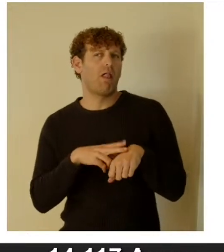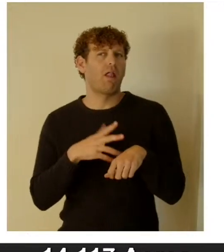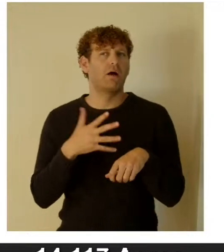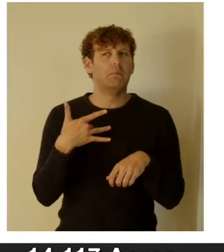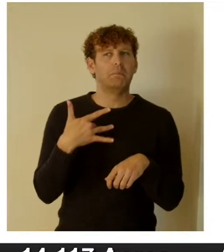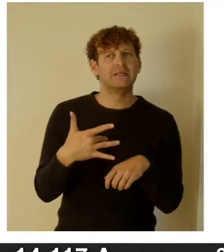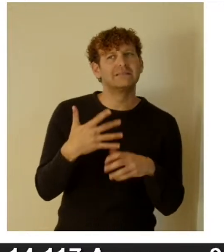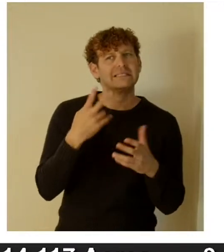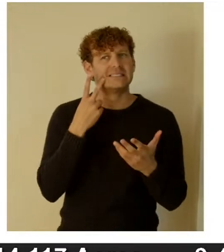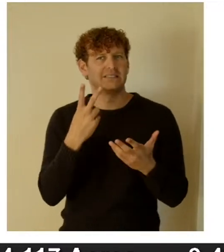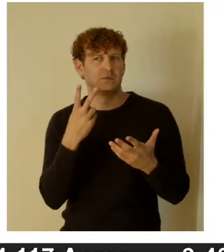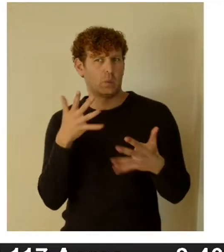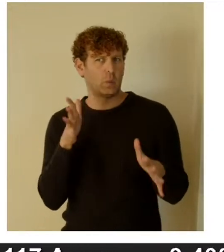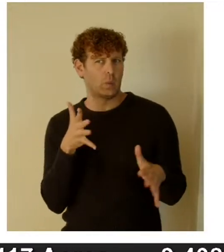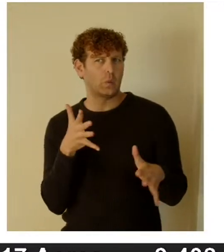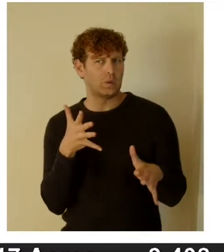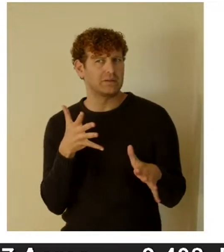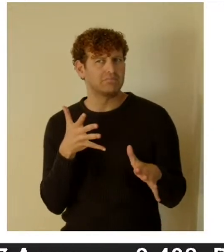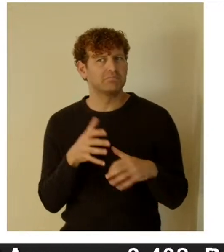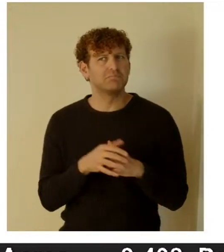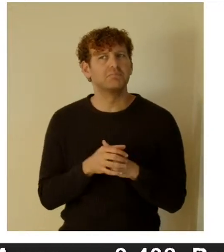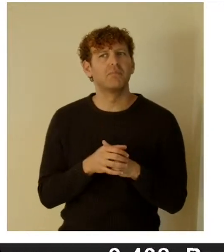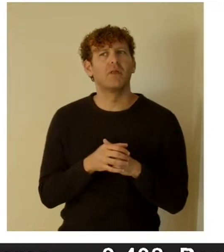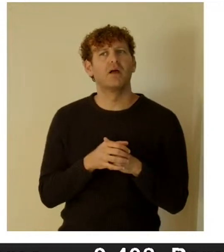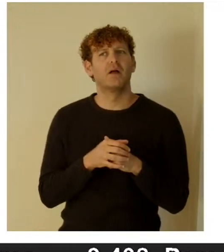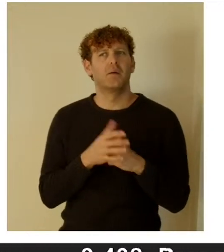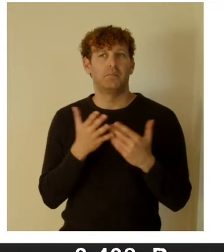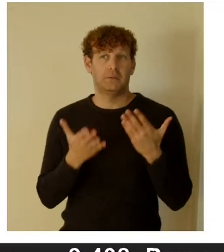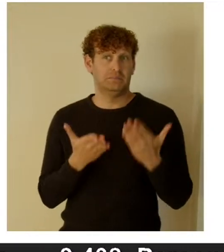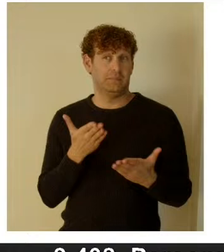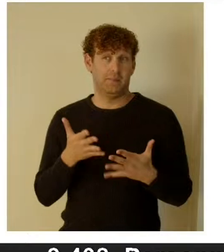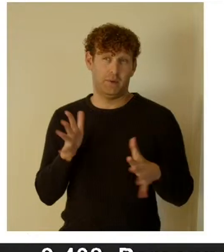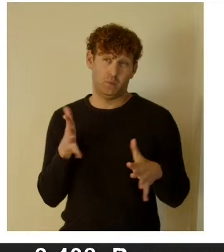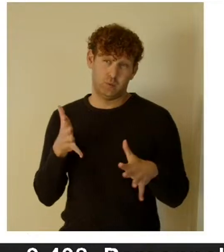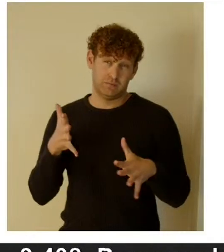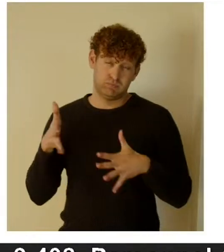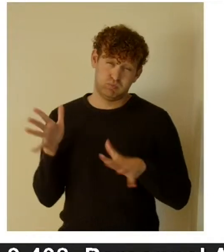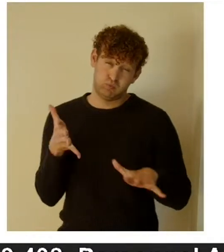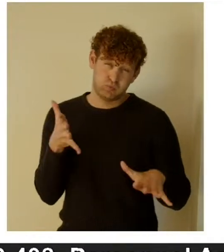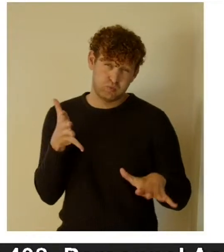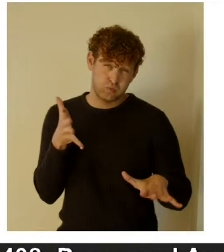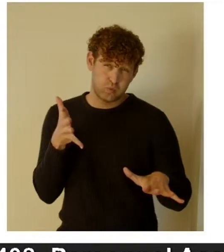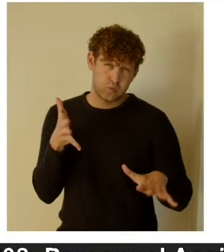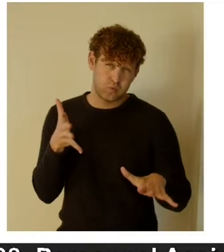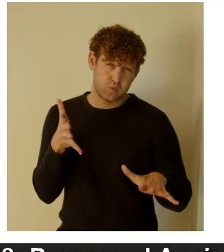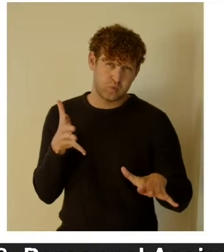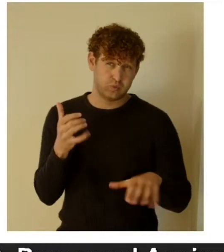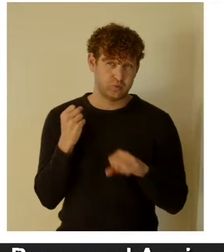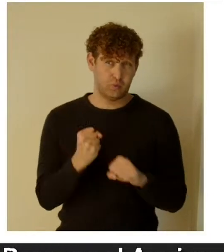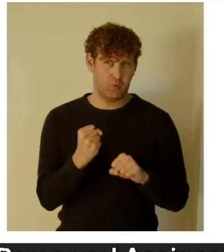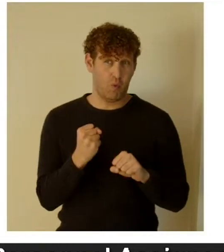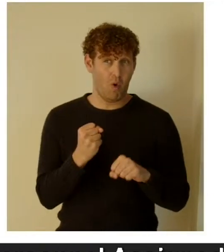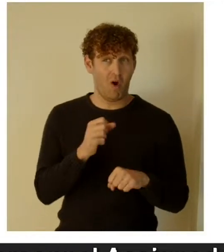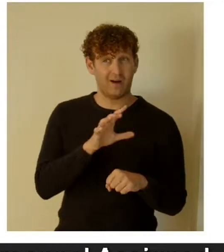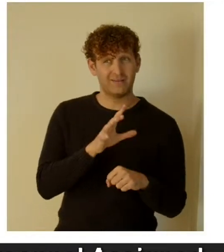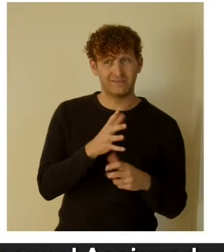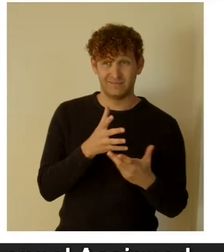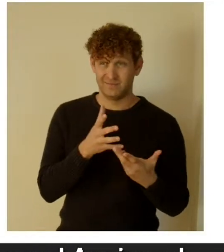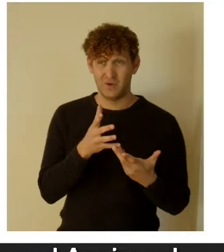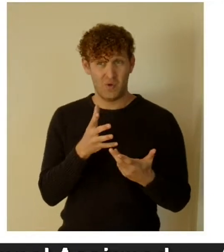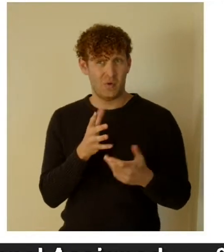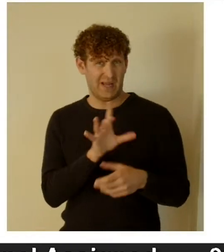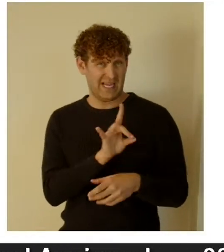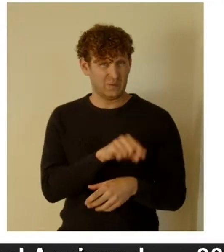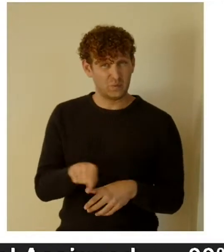there's a period where they could mix down more consistently for maybe 8-12 hours or so. And that's why there's been so much focus on tonight